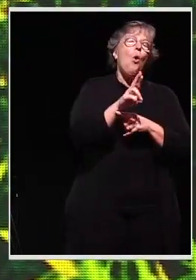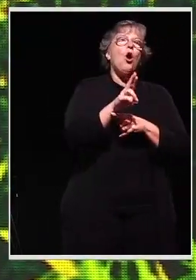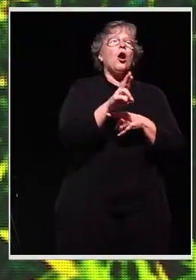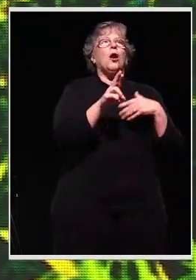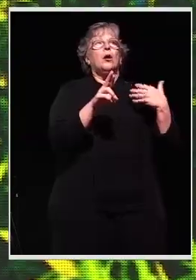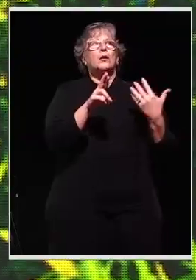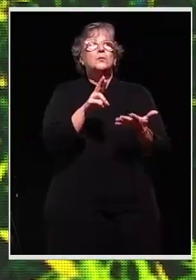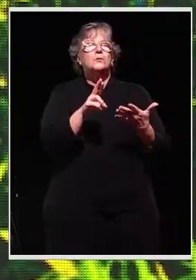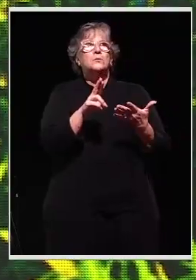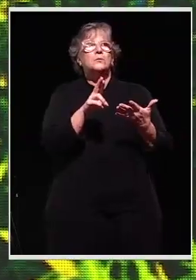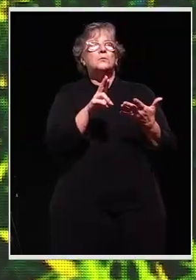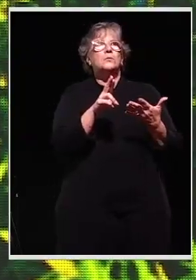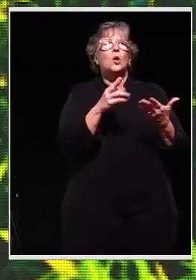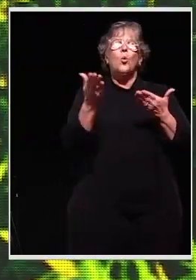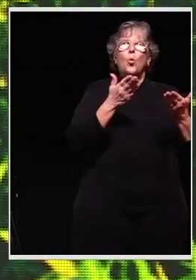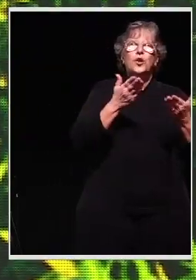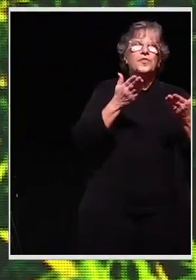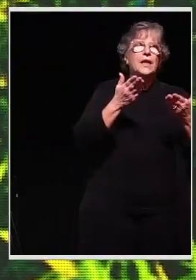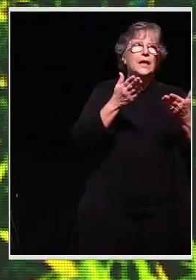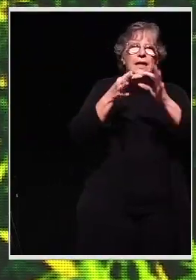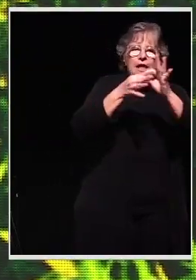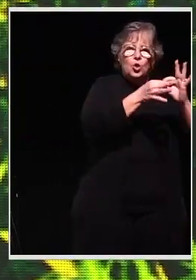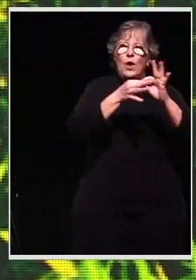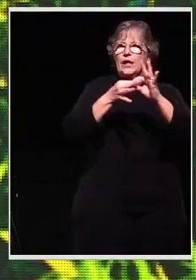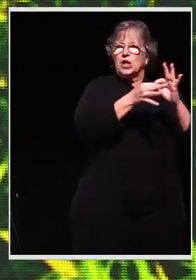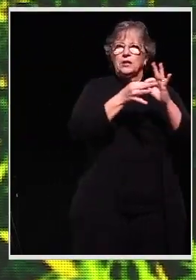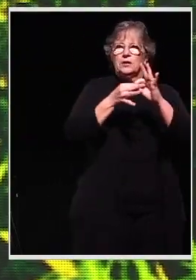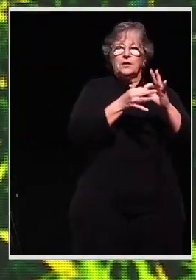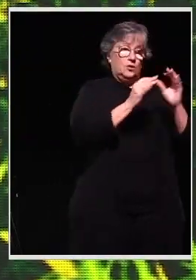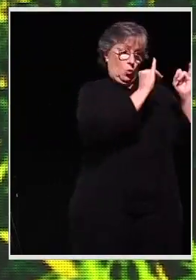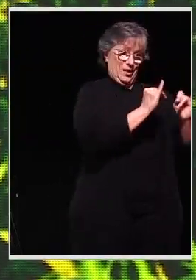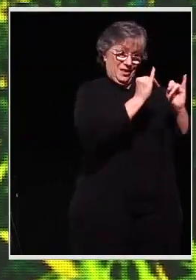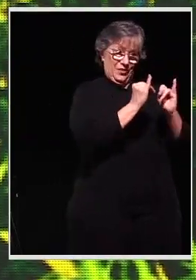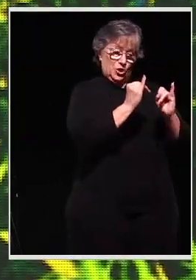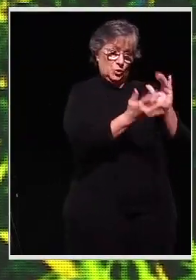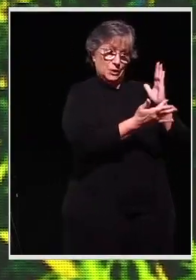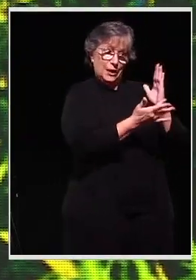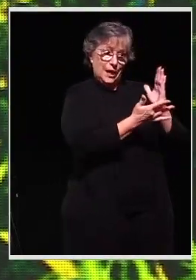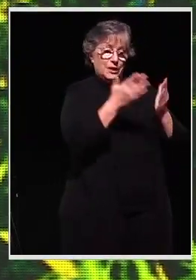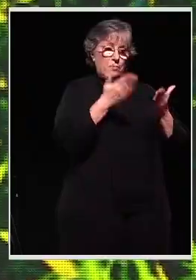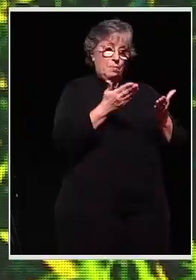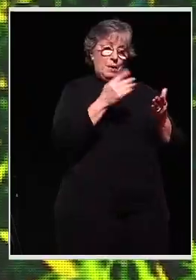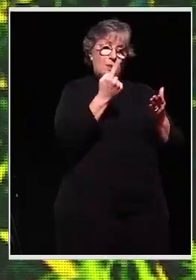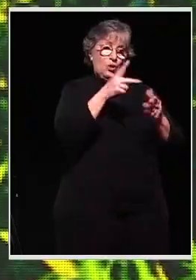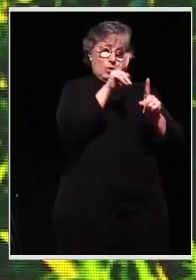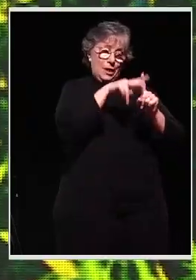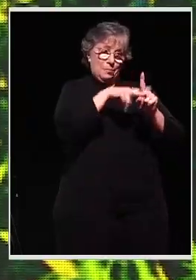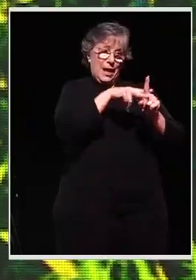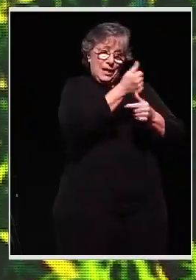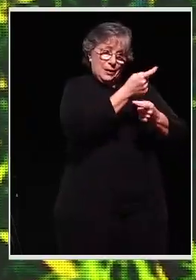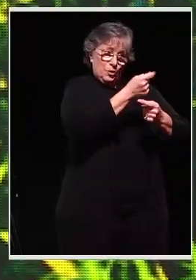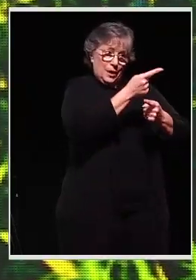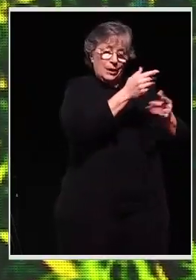progeny? What are the synergies and interactions between these? So individual technologies, you might only be able to apply a certain amount before you start